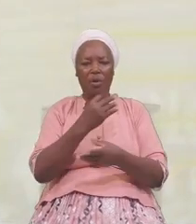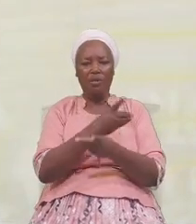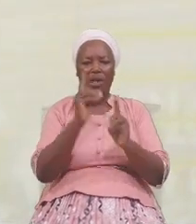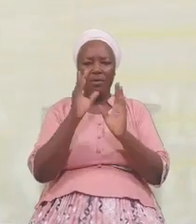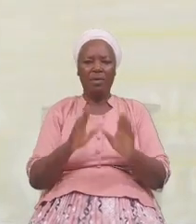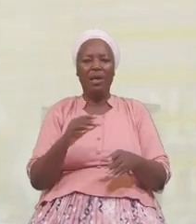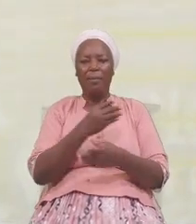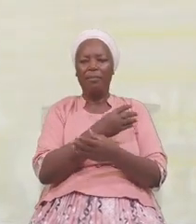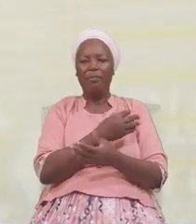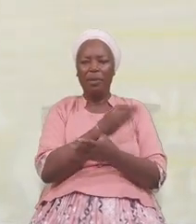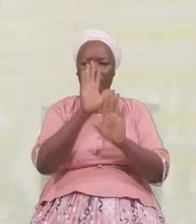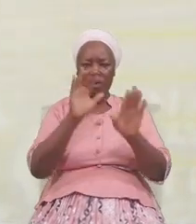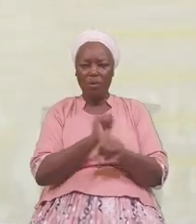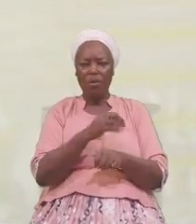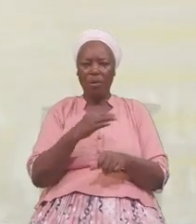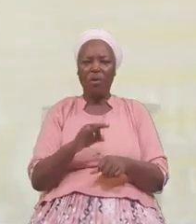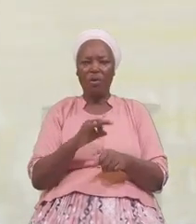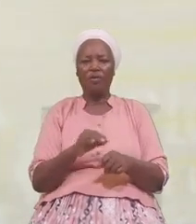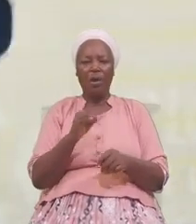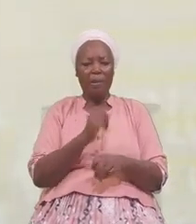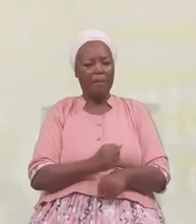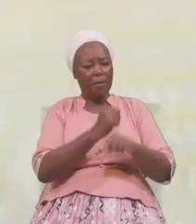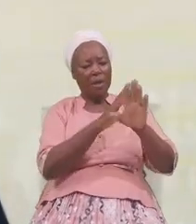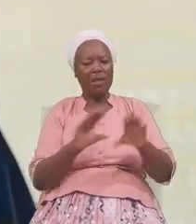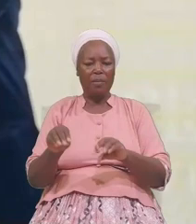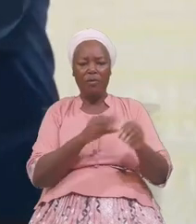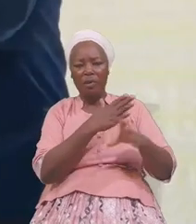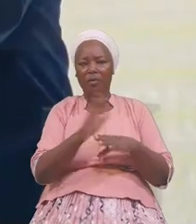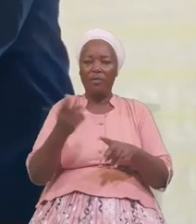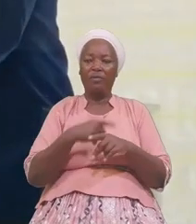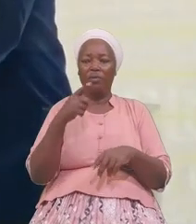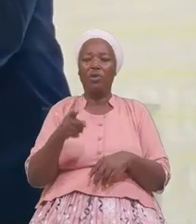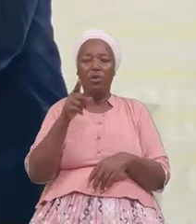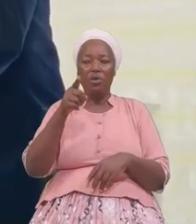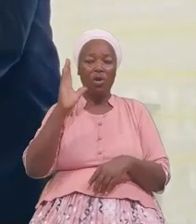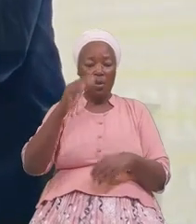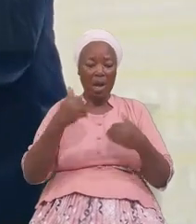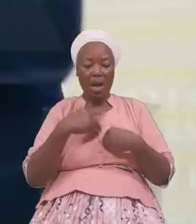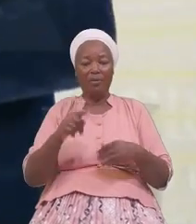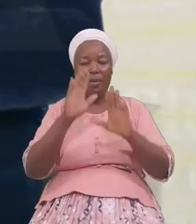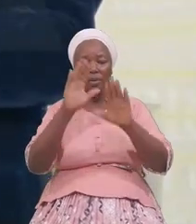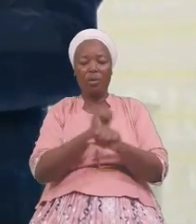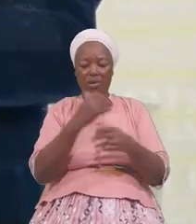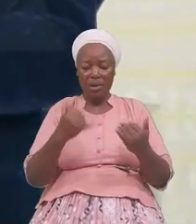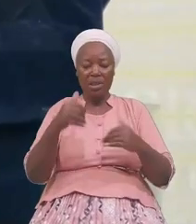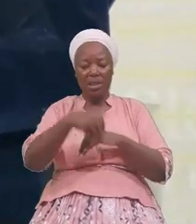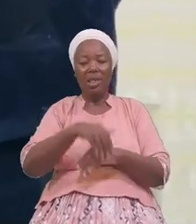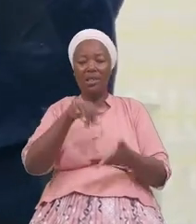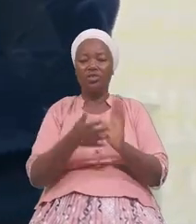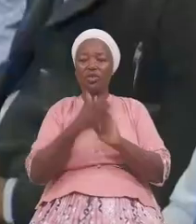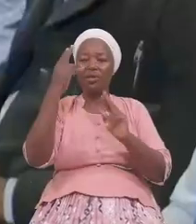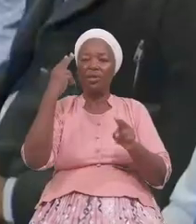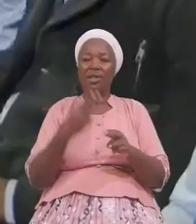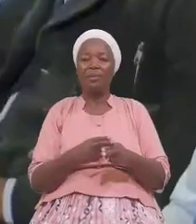deliverance, miracle of mountains moved away from you. You will have the miracle tonight in